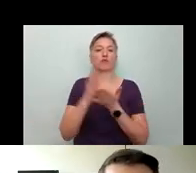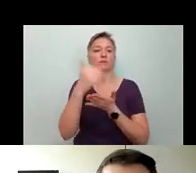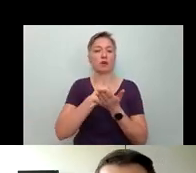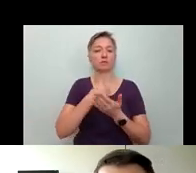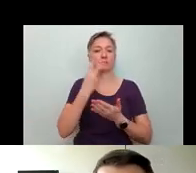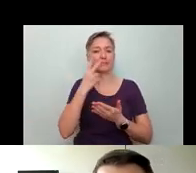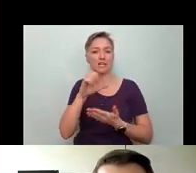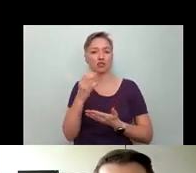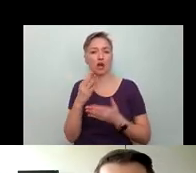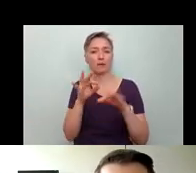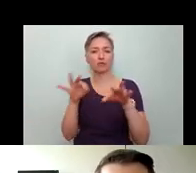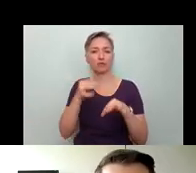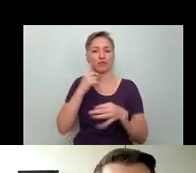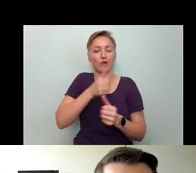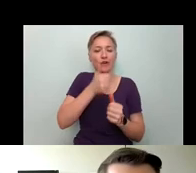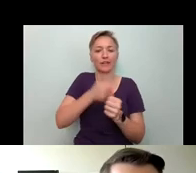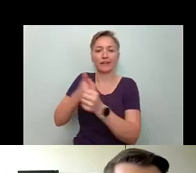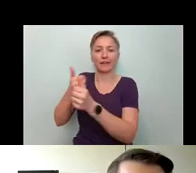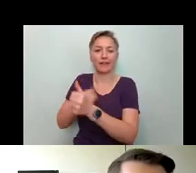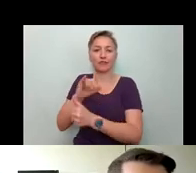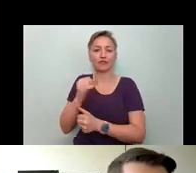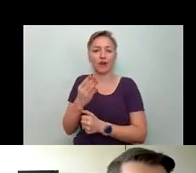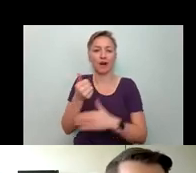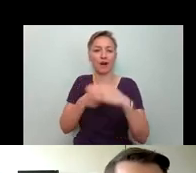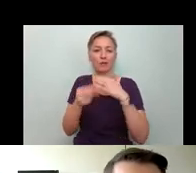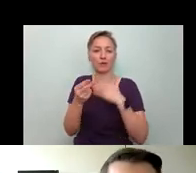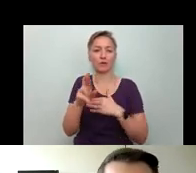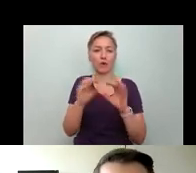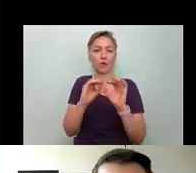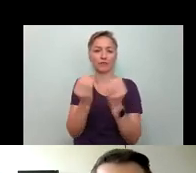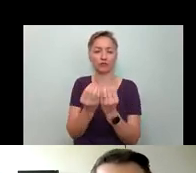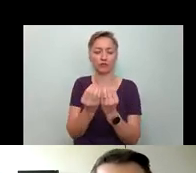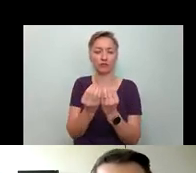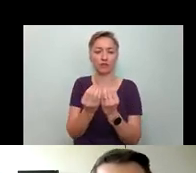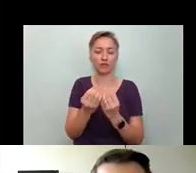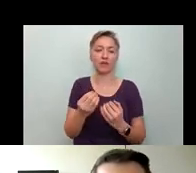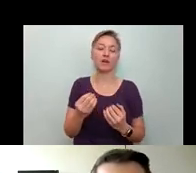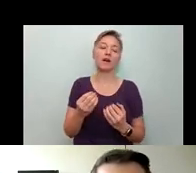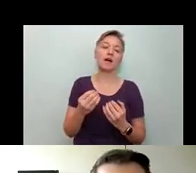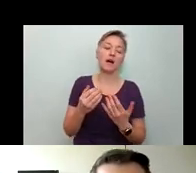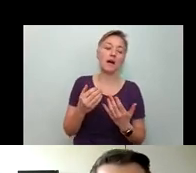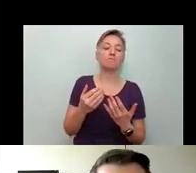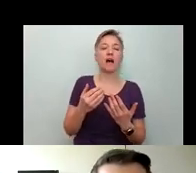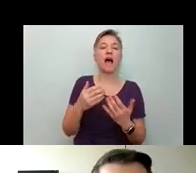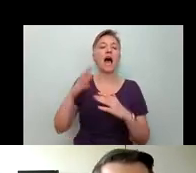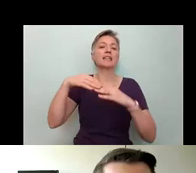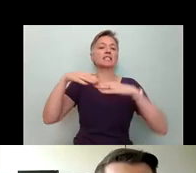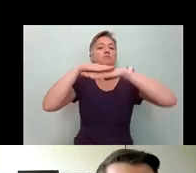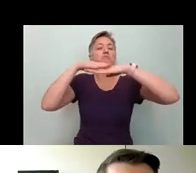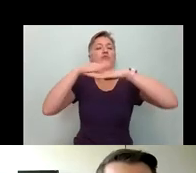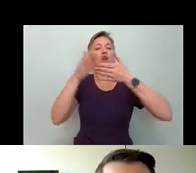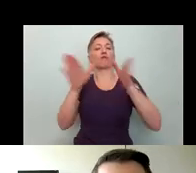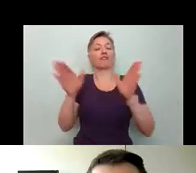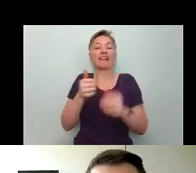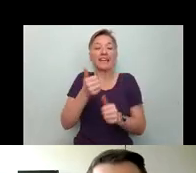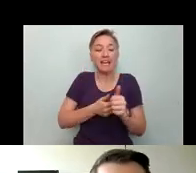descriptions associated with each of the jobs in the organization, at least at a high level. Obviously, you know, individual departments tend to have their own